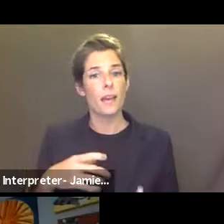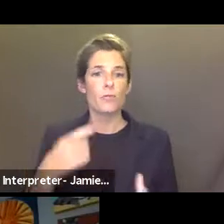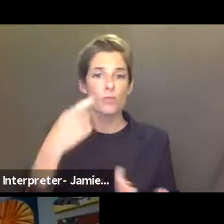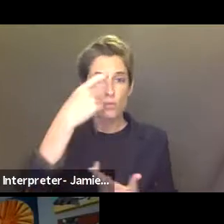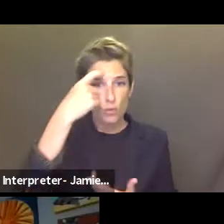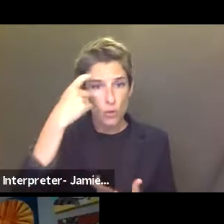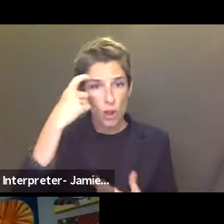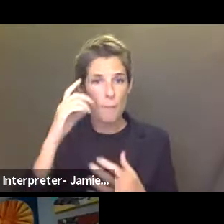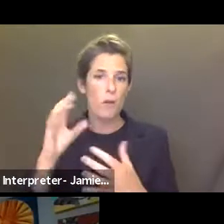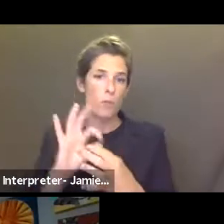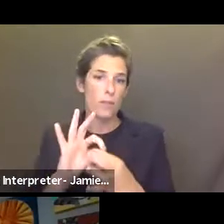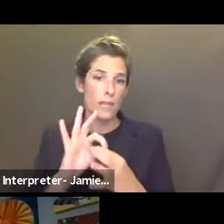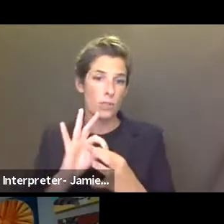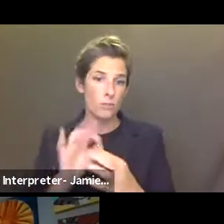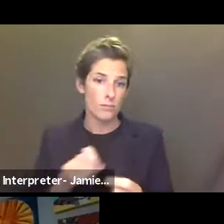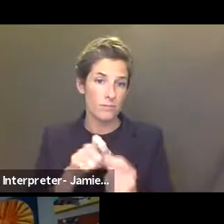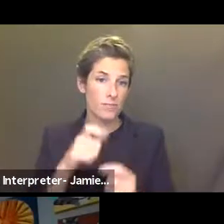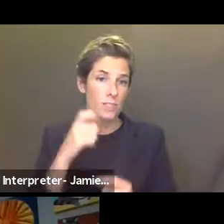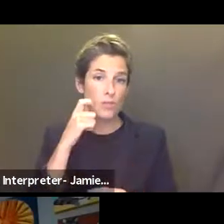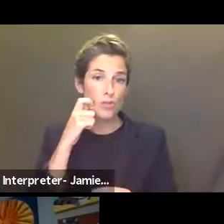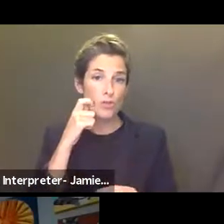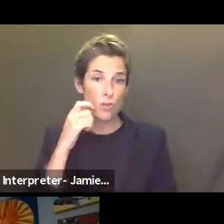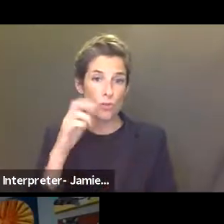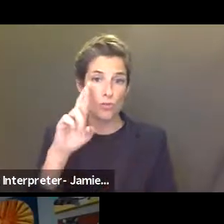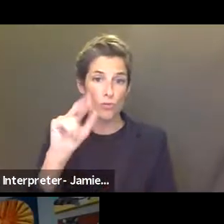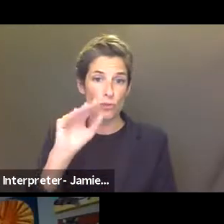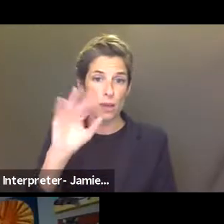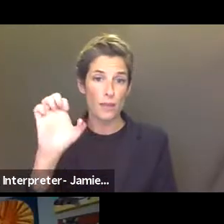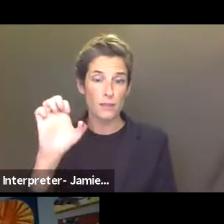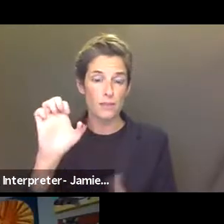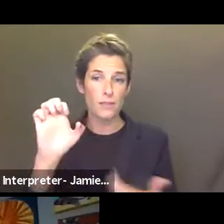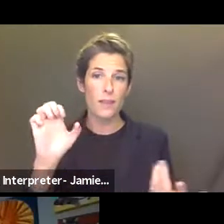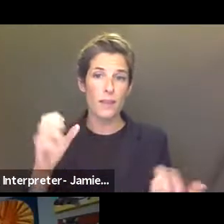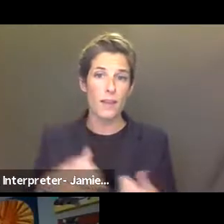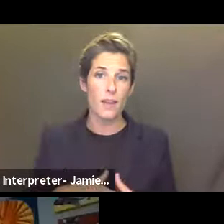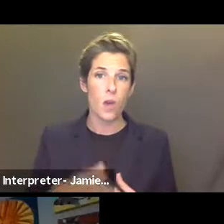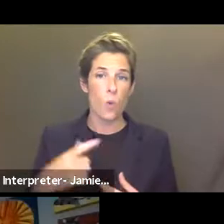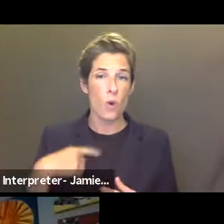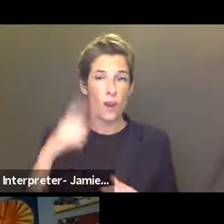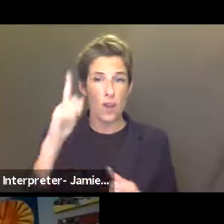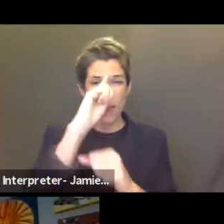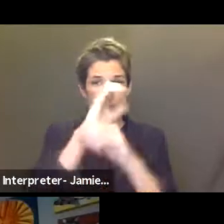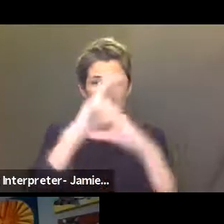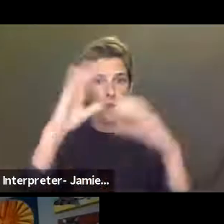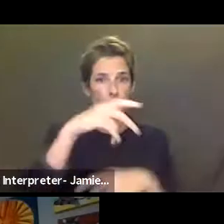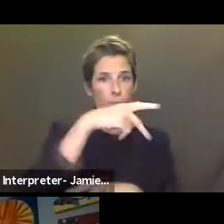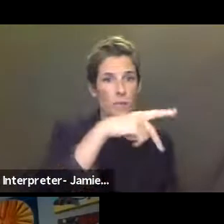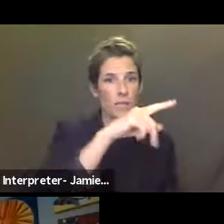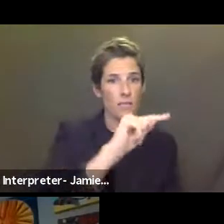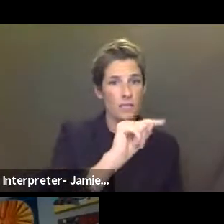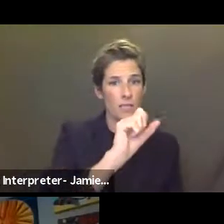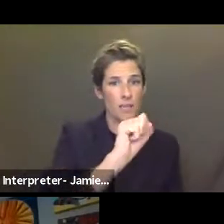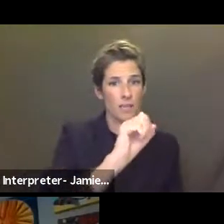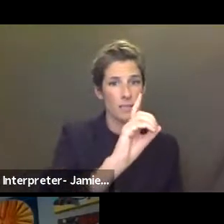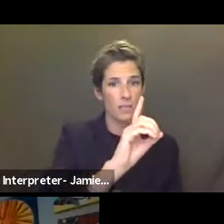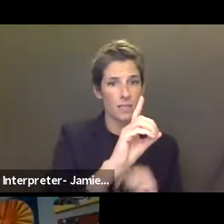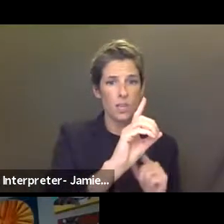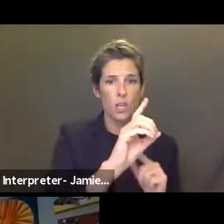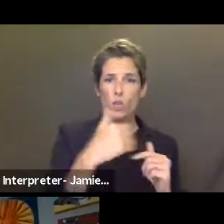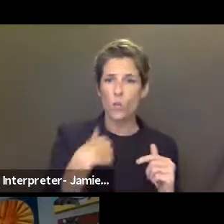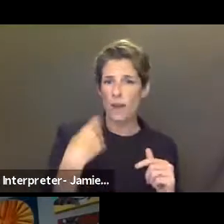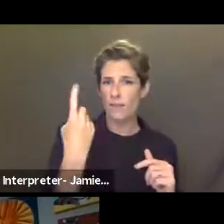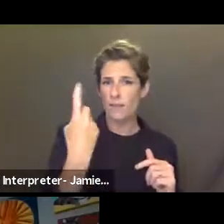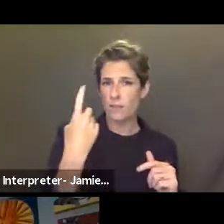to race, well, when I think of PTSD, I think you have a